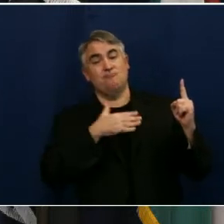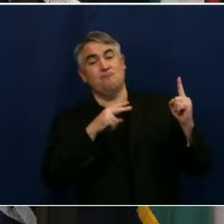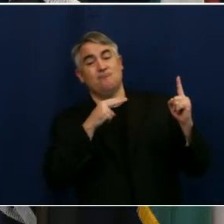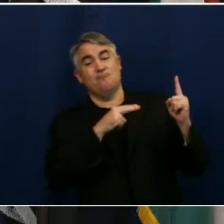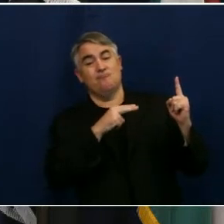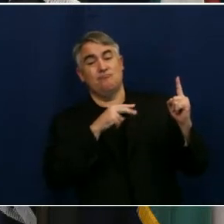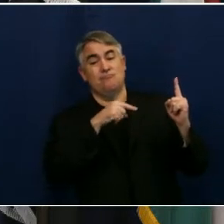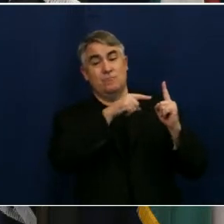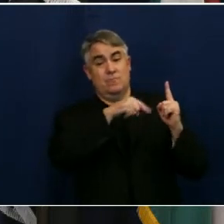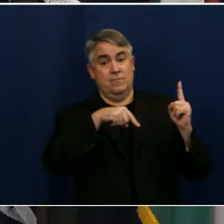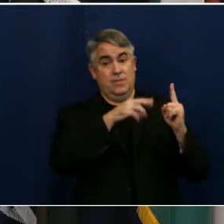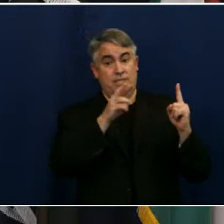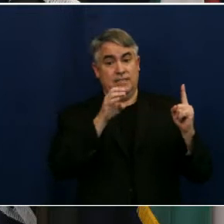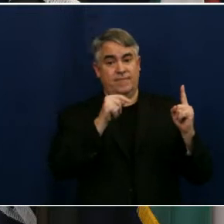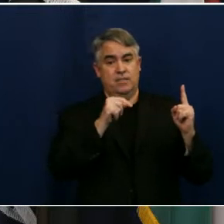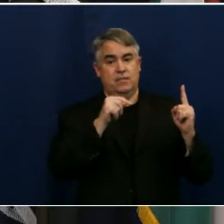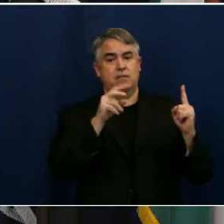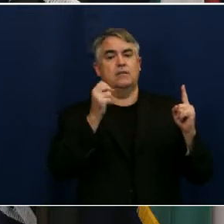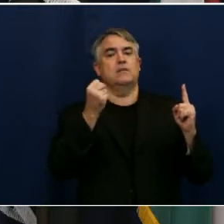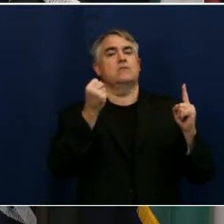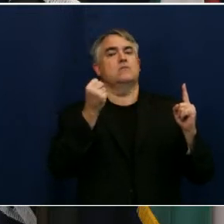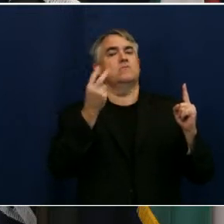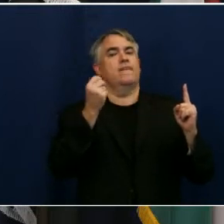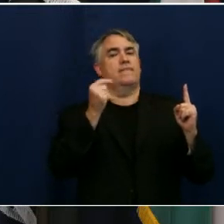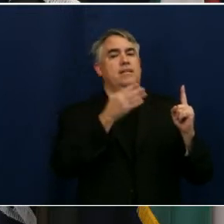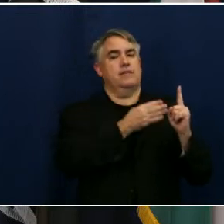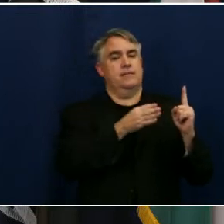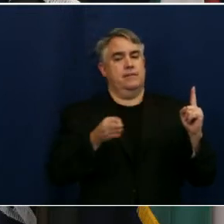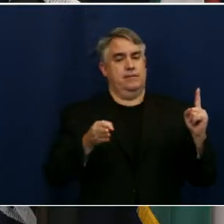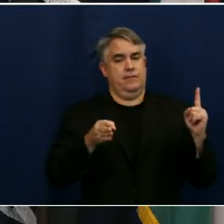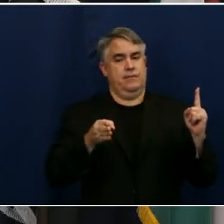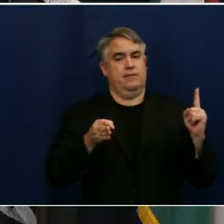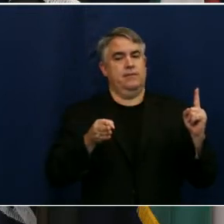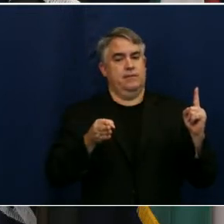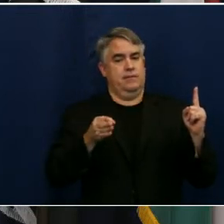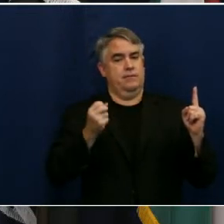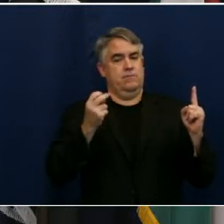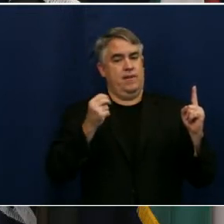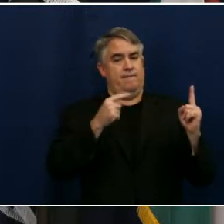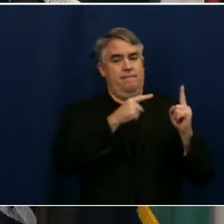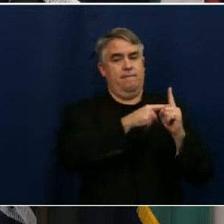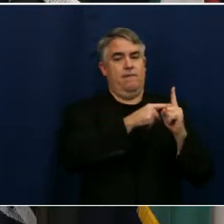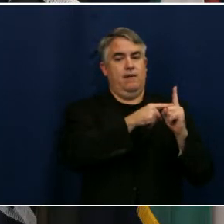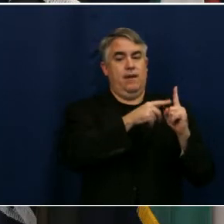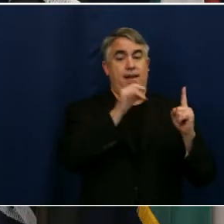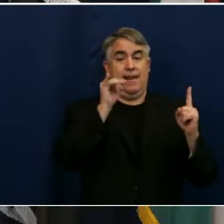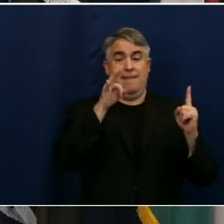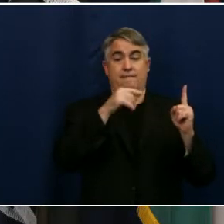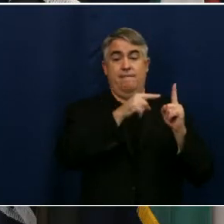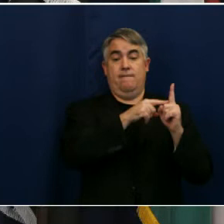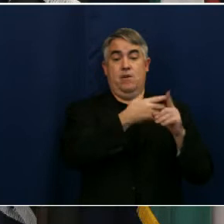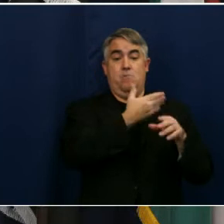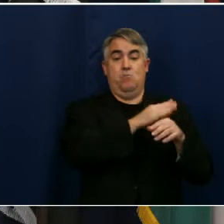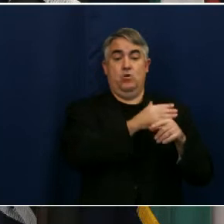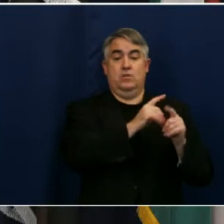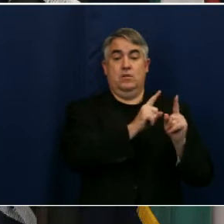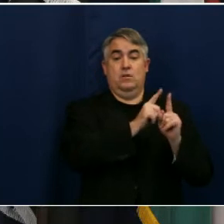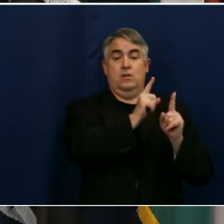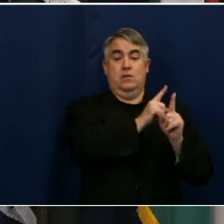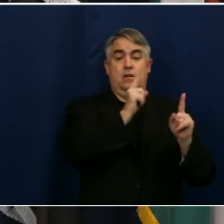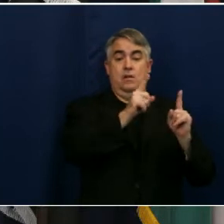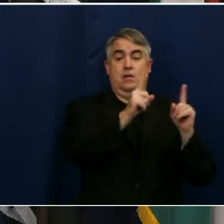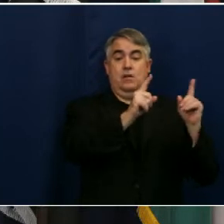performing music. If there is more than one performer, they need to be 12 feet apart from each other. So again, 12 feet is the